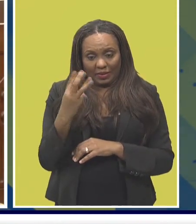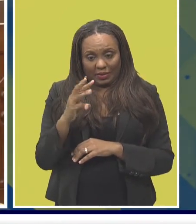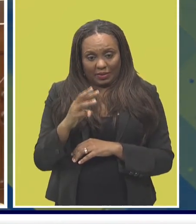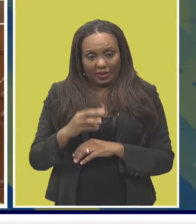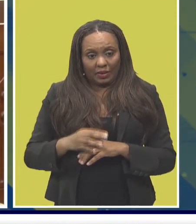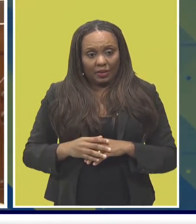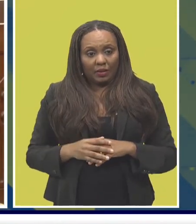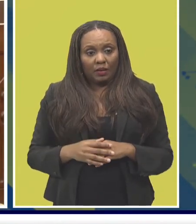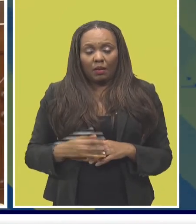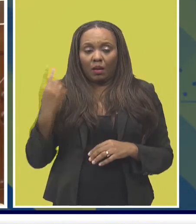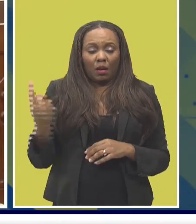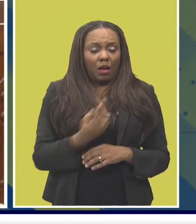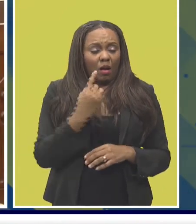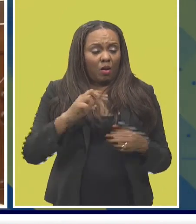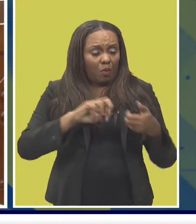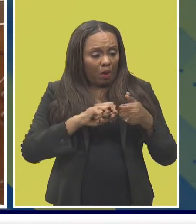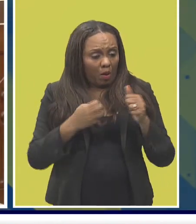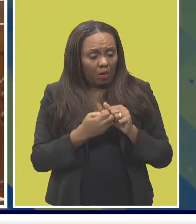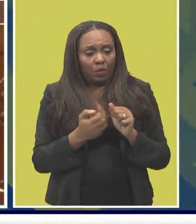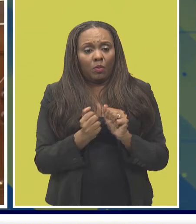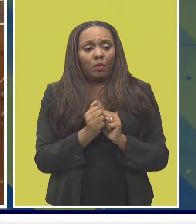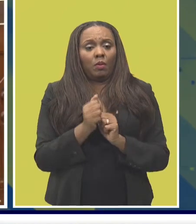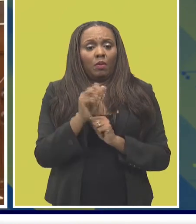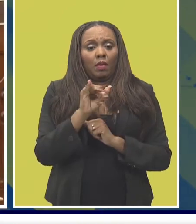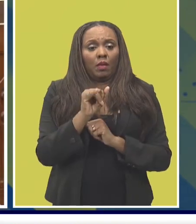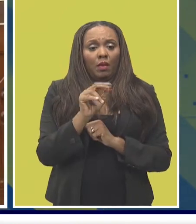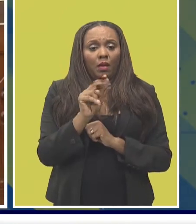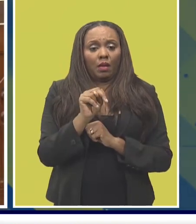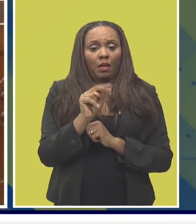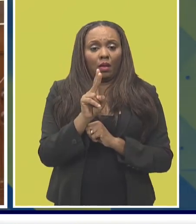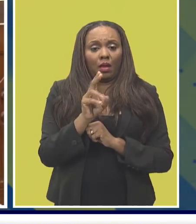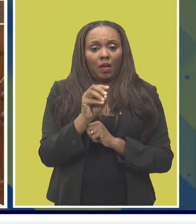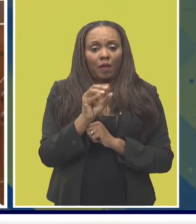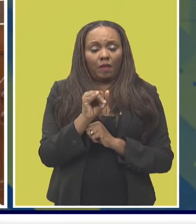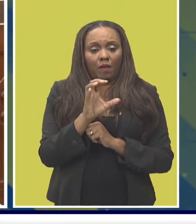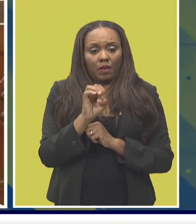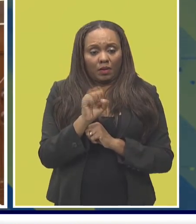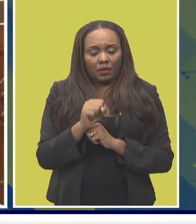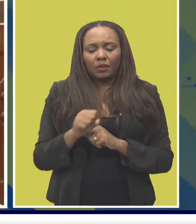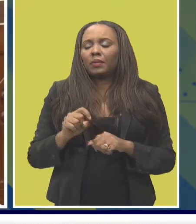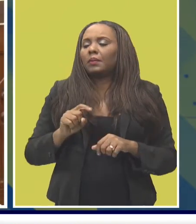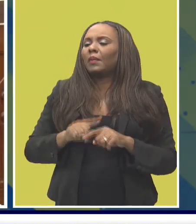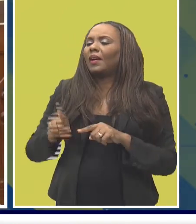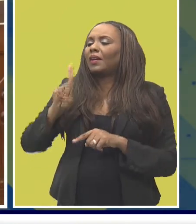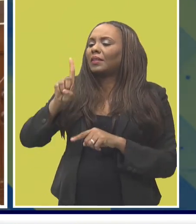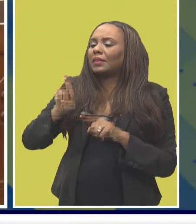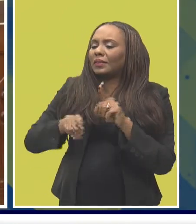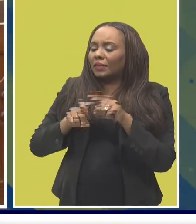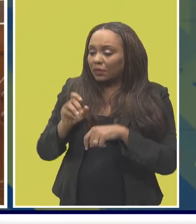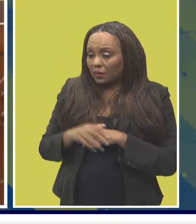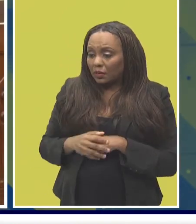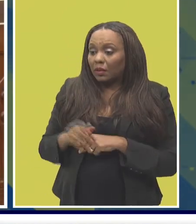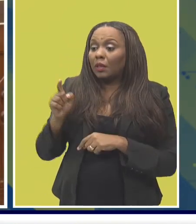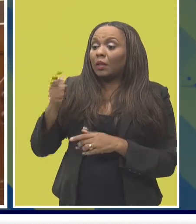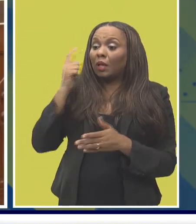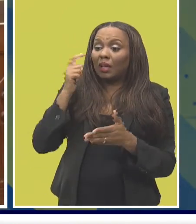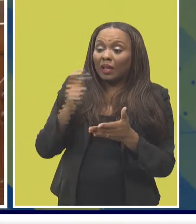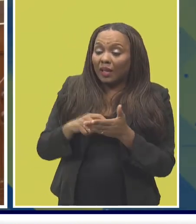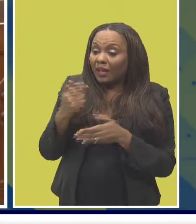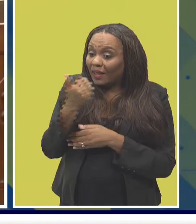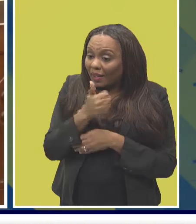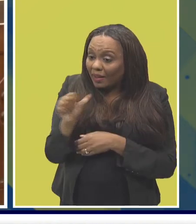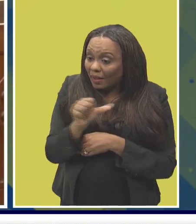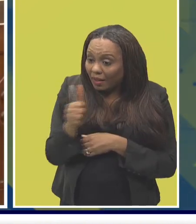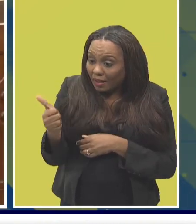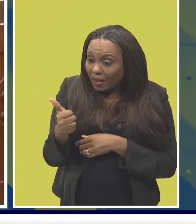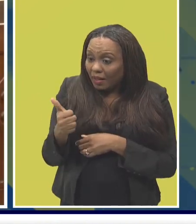There'll always be issues with invoicing one way or the other. But the question was a specific one. Did you discover any other